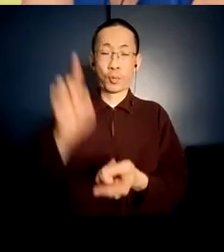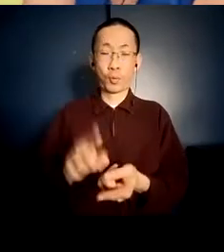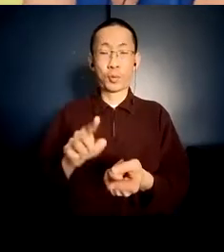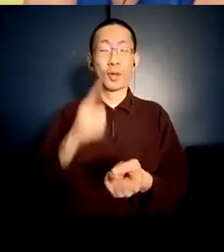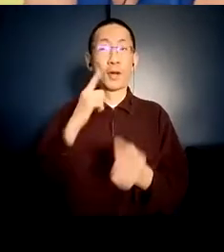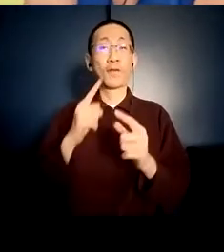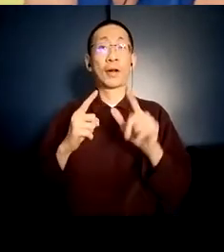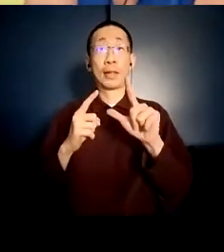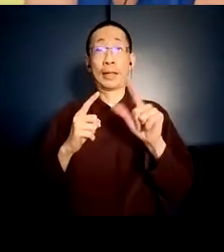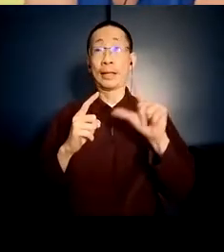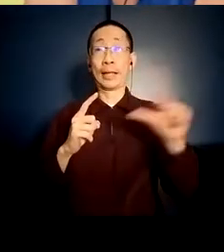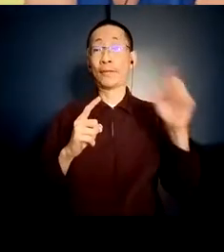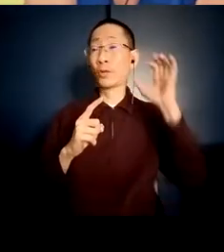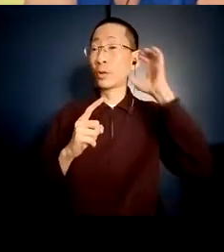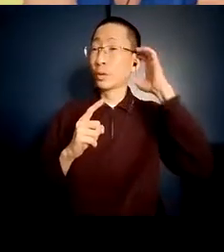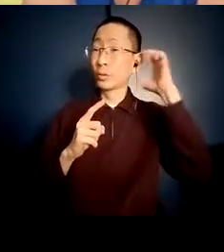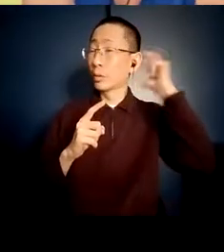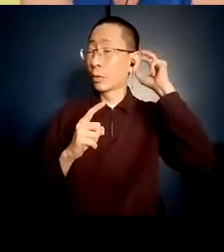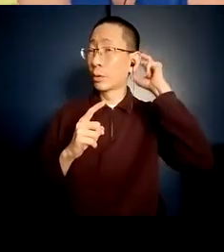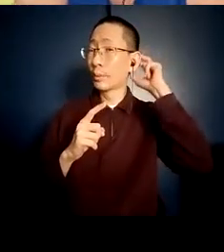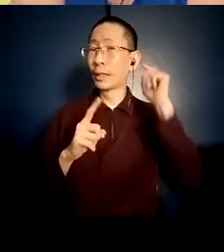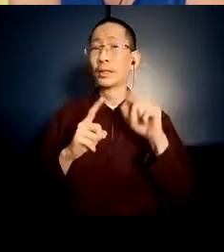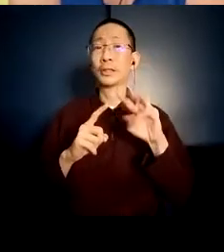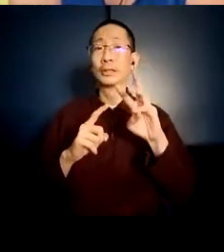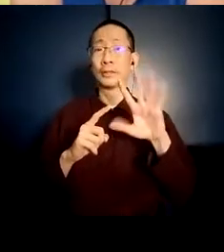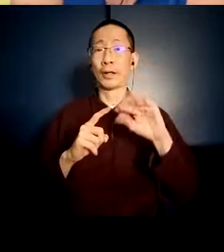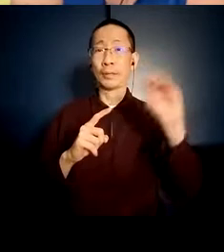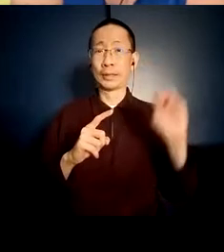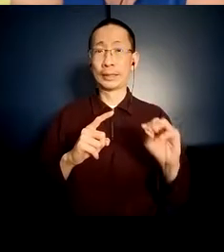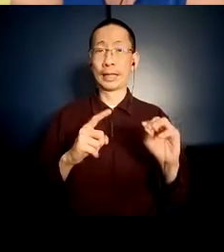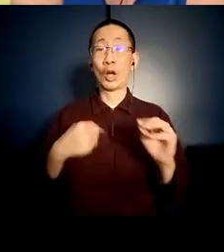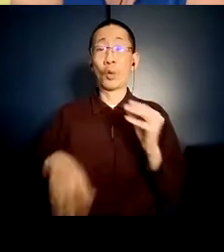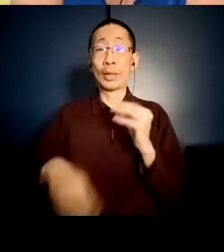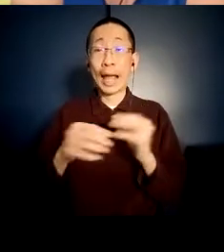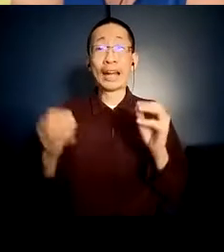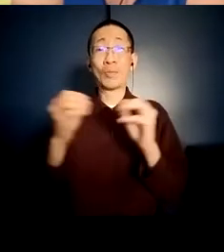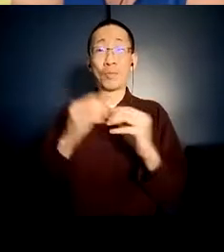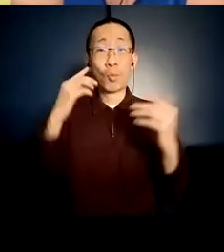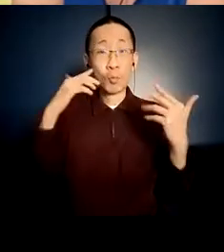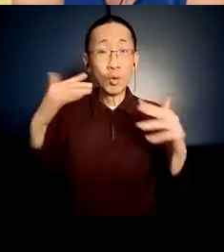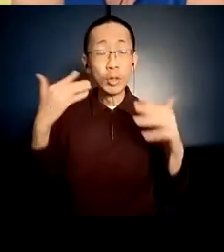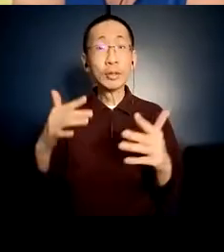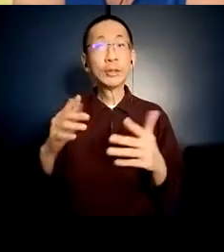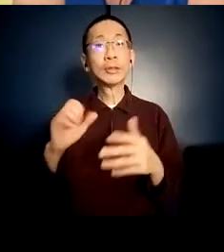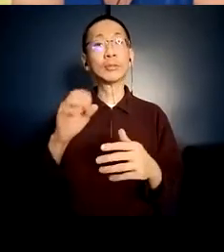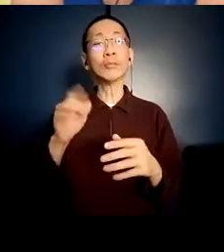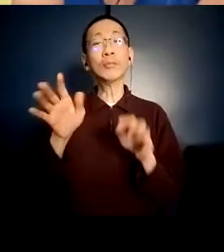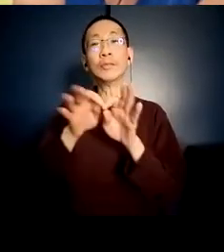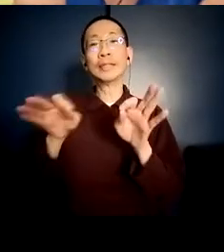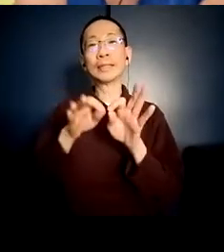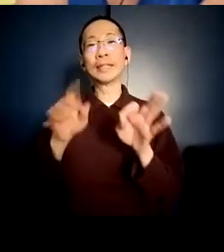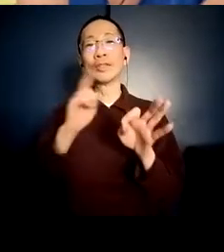to 65%. And then when we added even more noise so that the sentences were